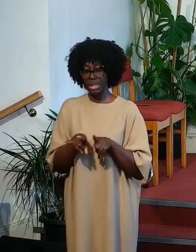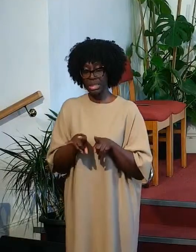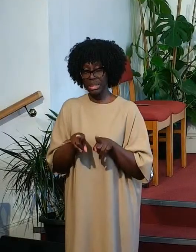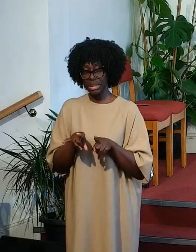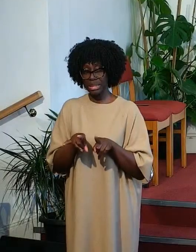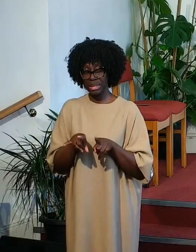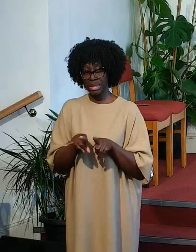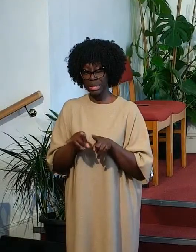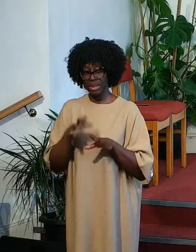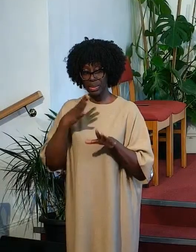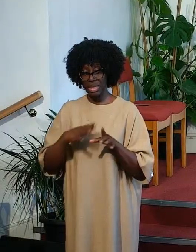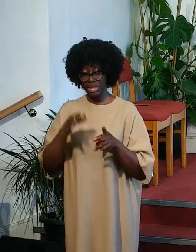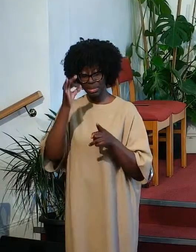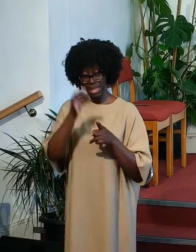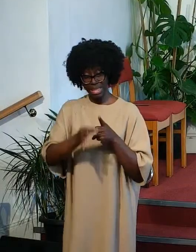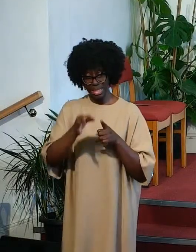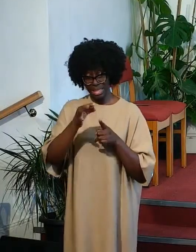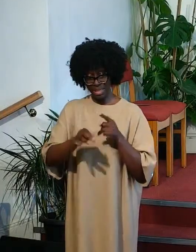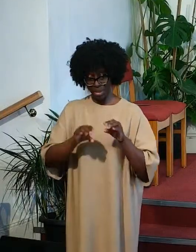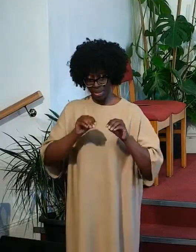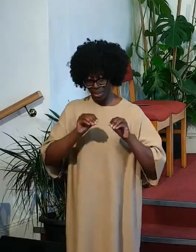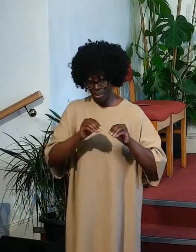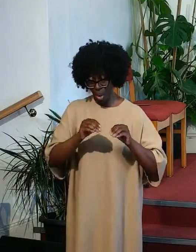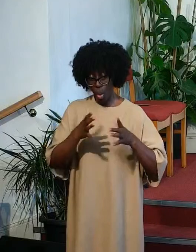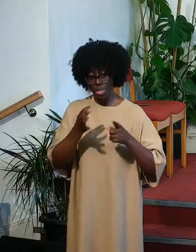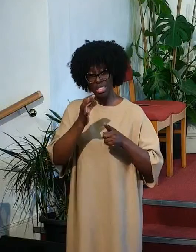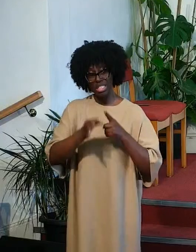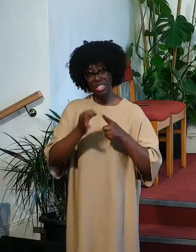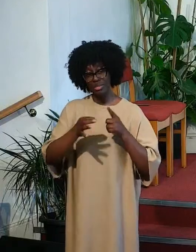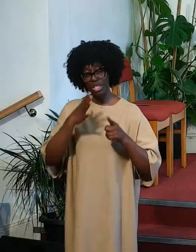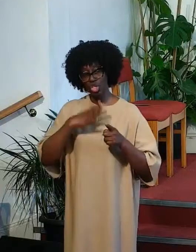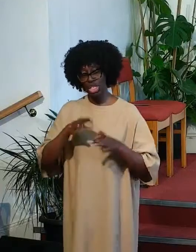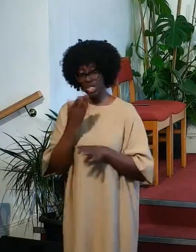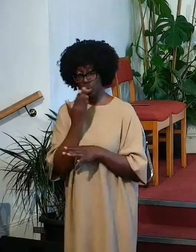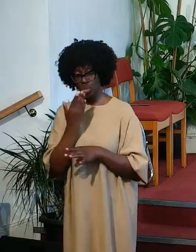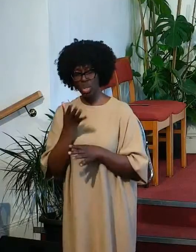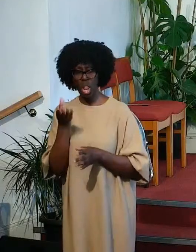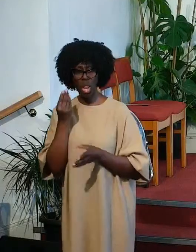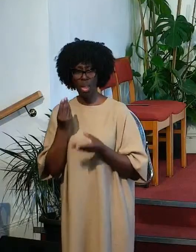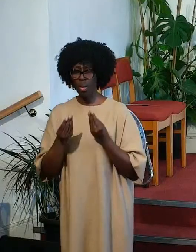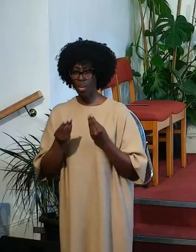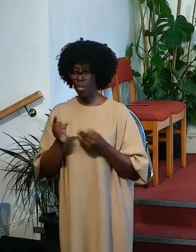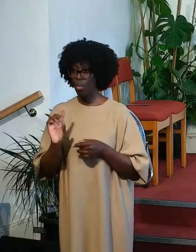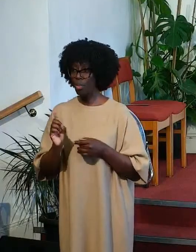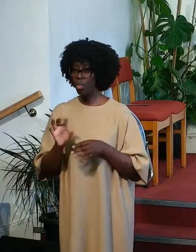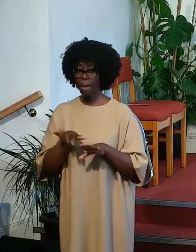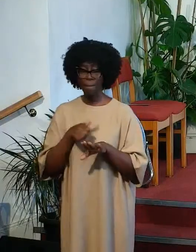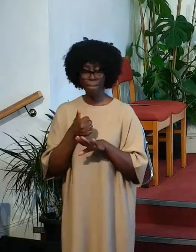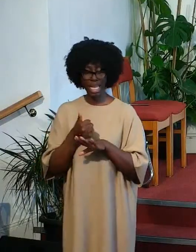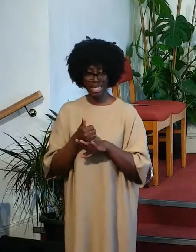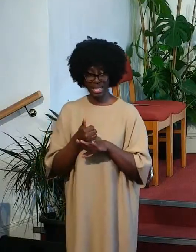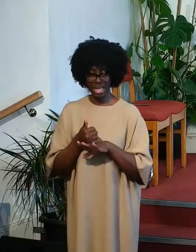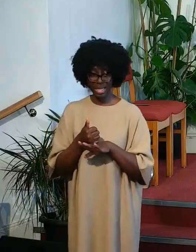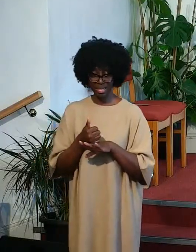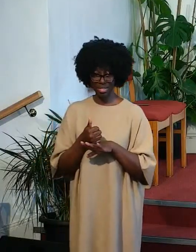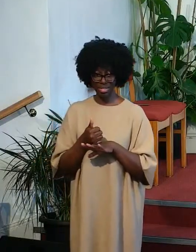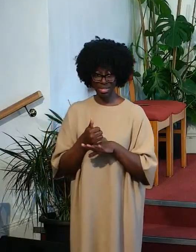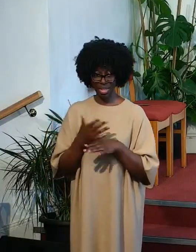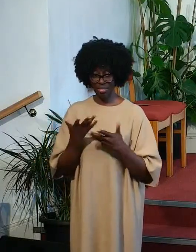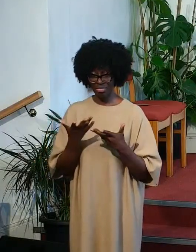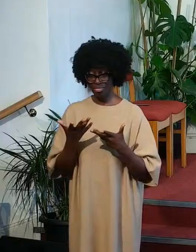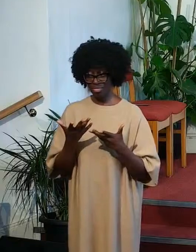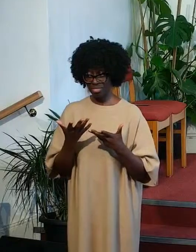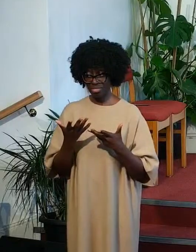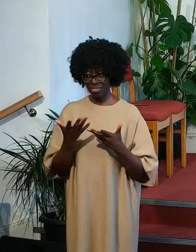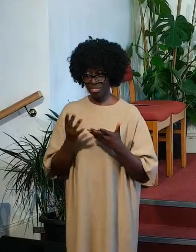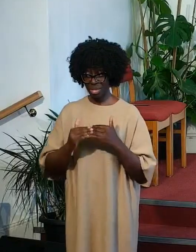specific tuition or go to special needs school just to learn the basics. You may not be able to get further than the